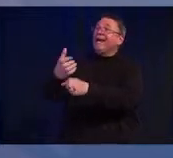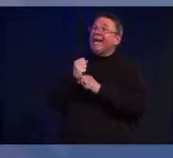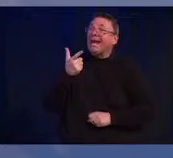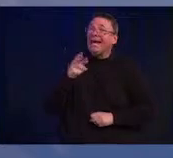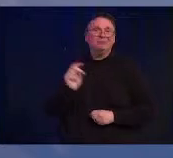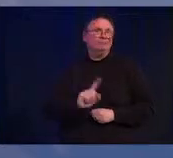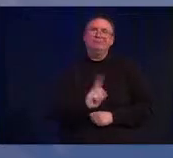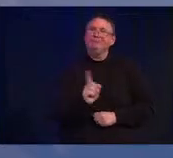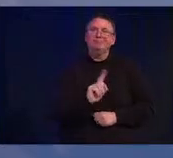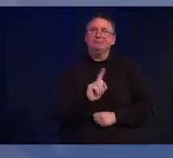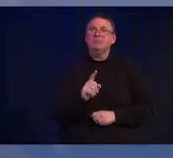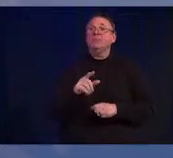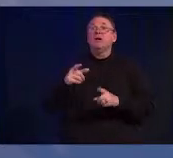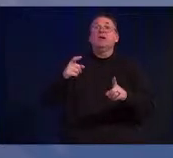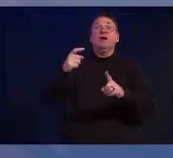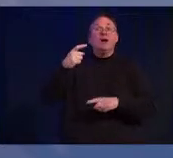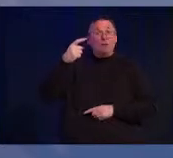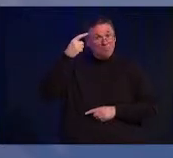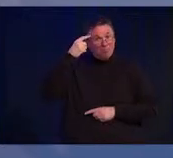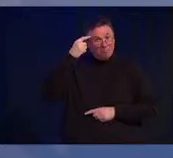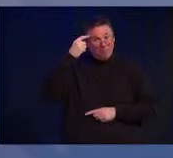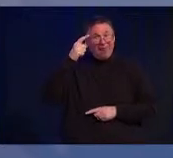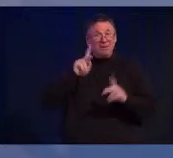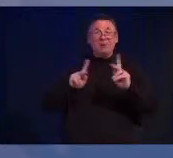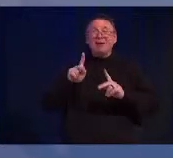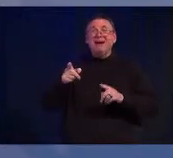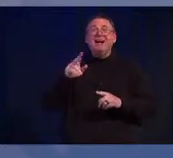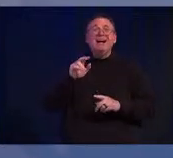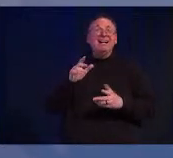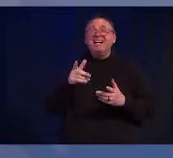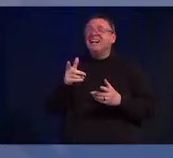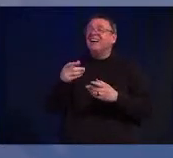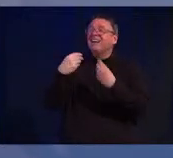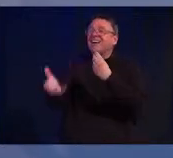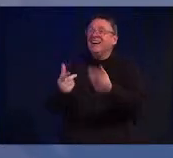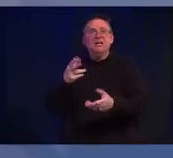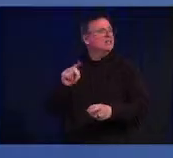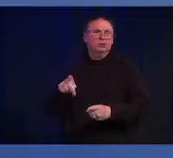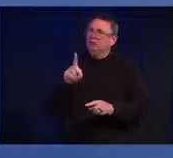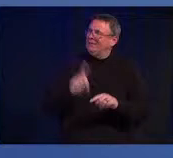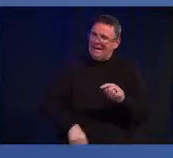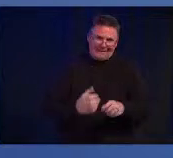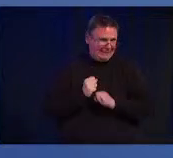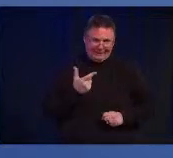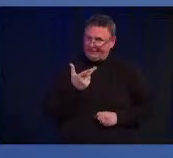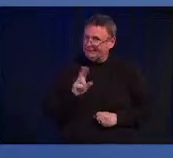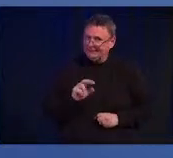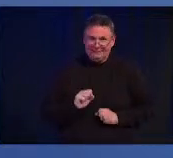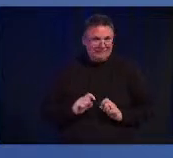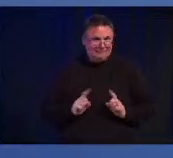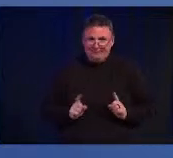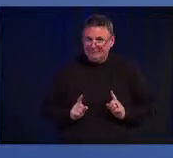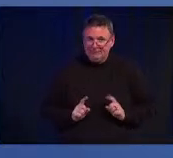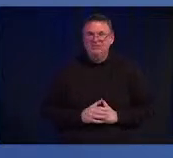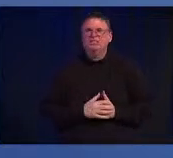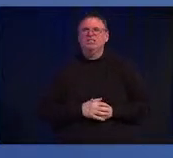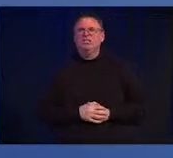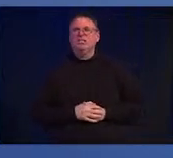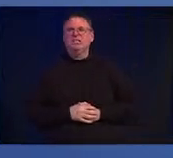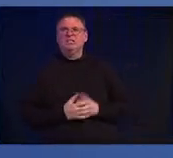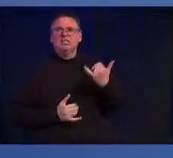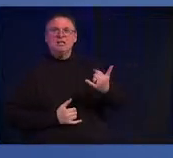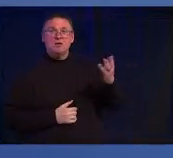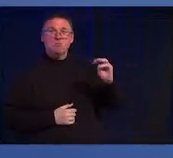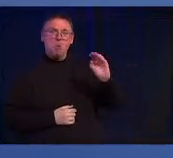flag law is designed for that, and I've been for that ever since we've had it here. Ms. McCormick asked for a rebuttal, but first I'm going to go to Mr.